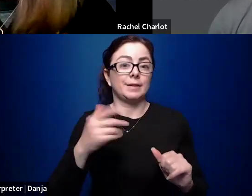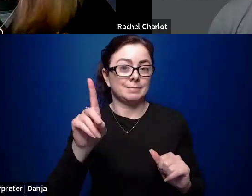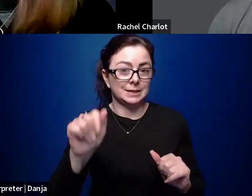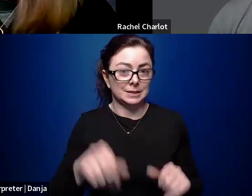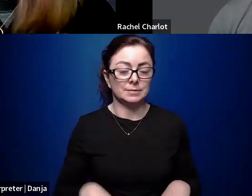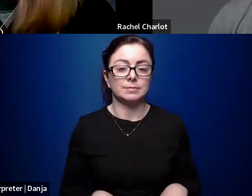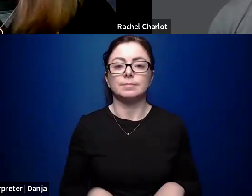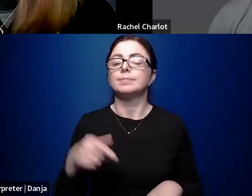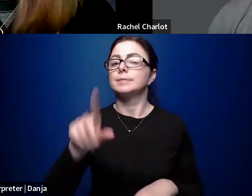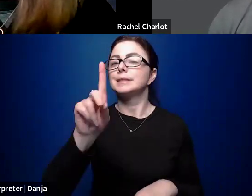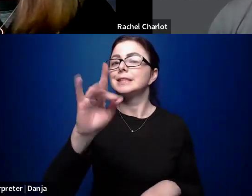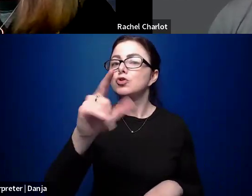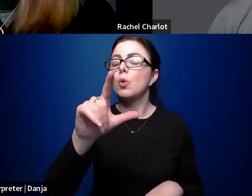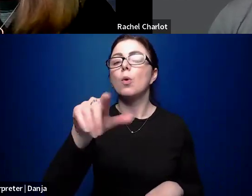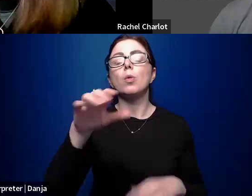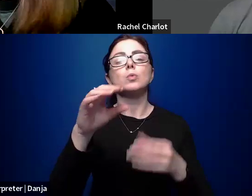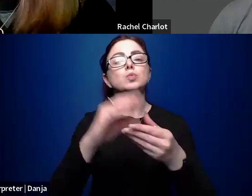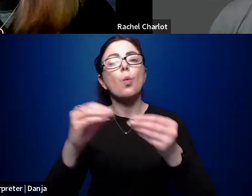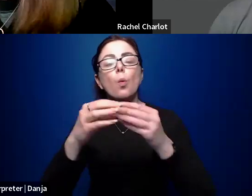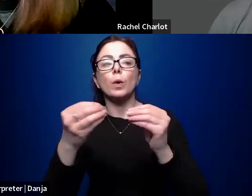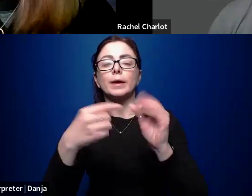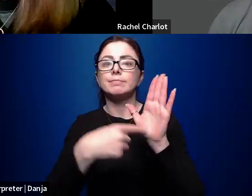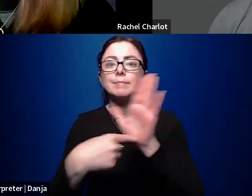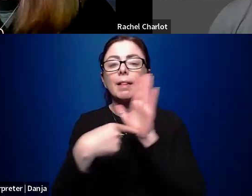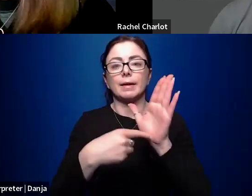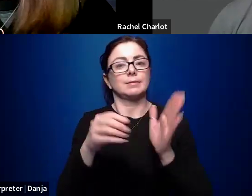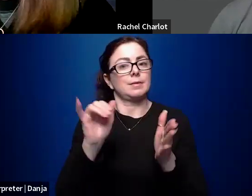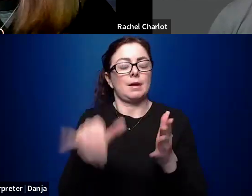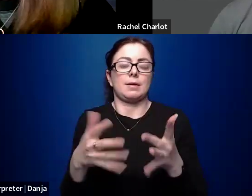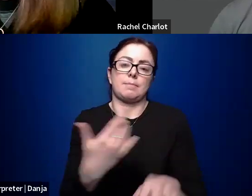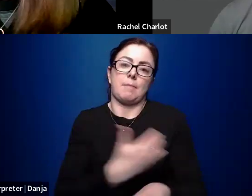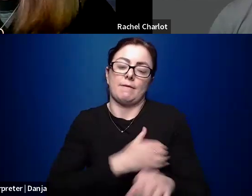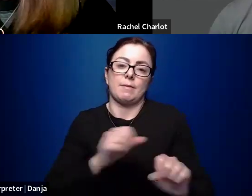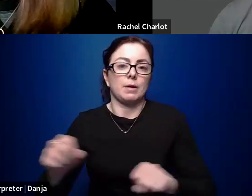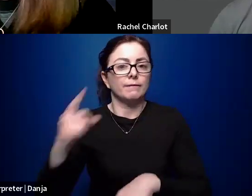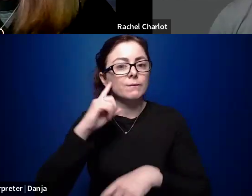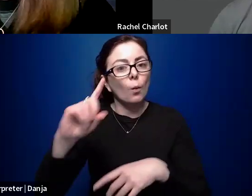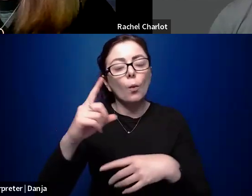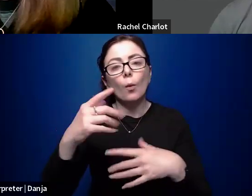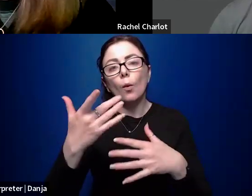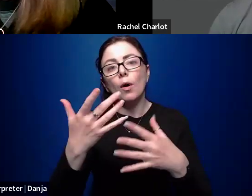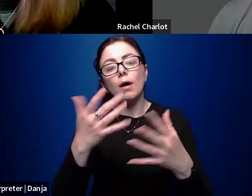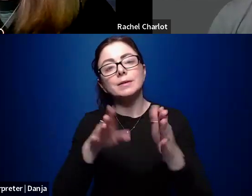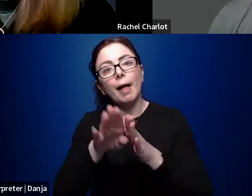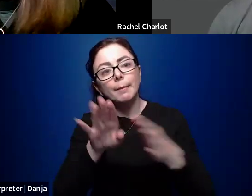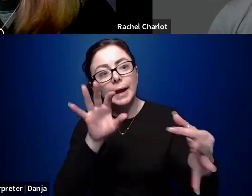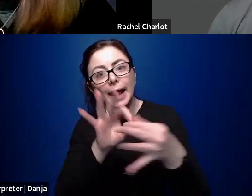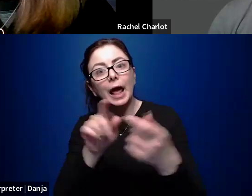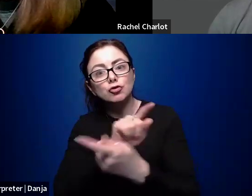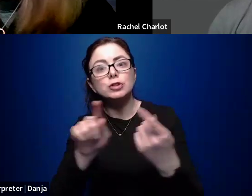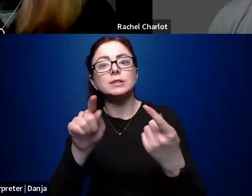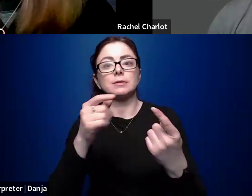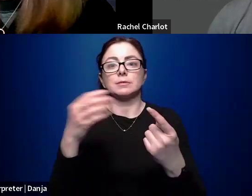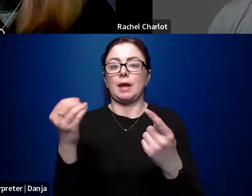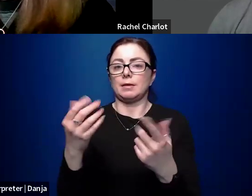powerful tool for creating connections, building empathy, and inspiring action. As